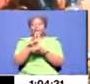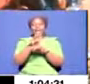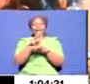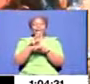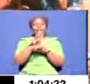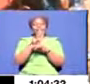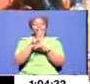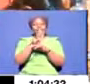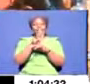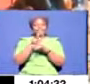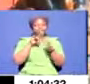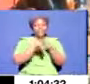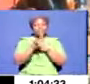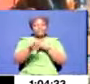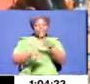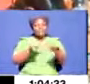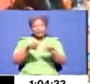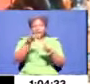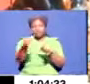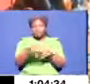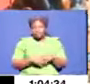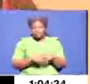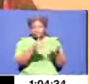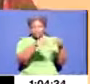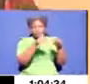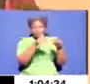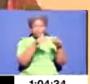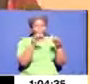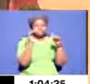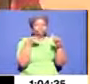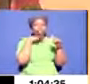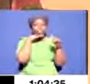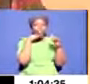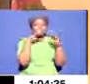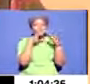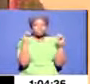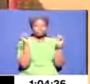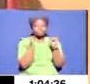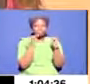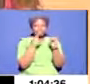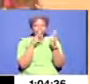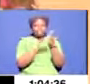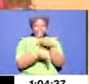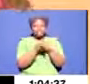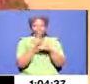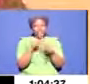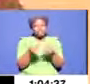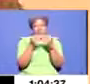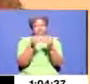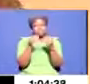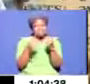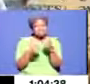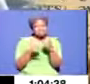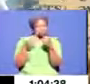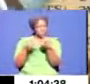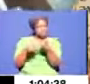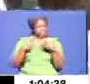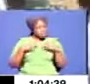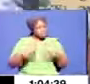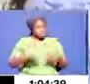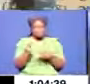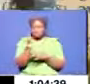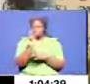reports alleging it released 67 bodies, whereas it has a capacity for 32. Wingi wa watu ulikuwa, that